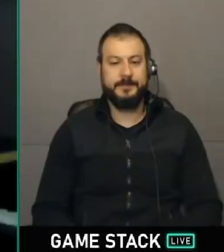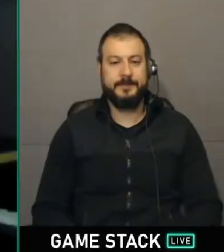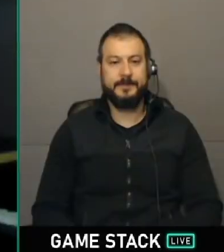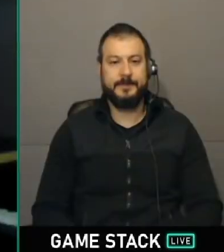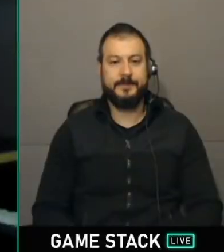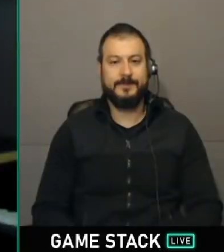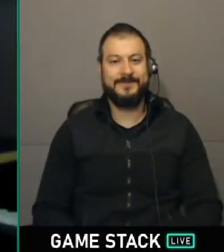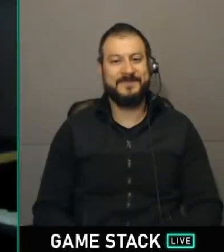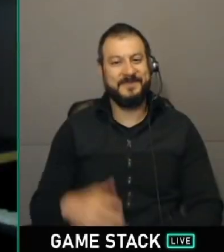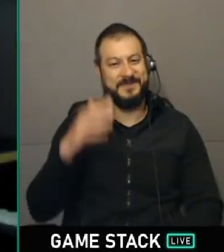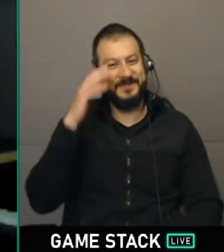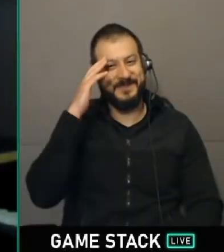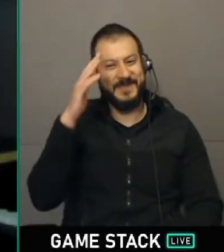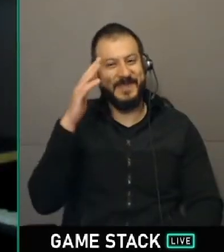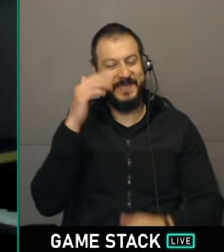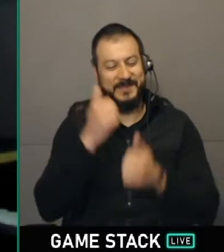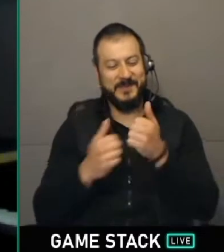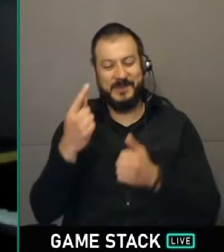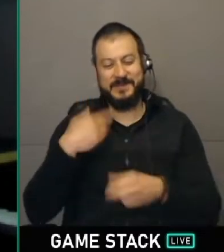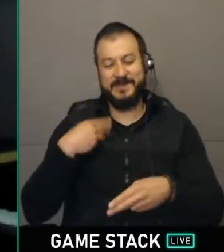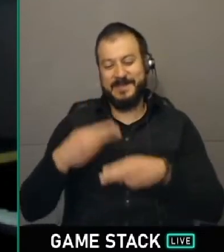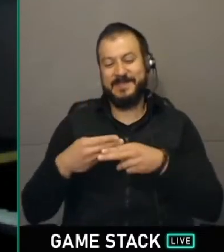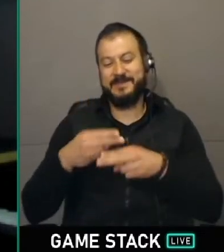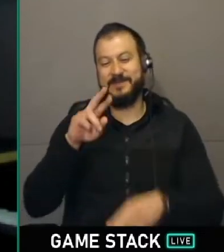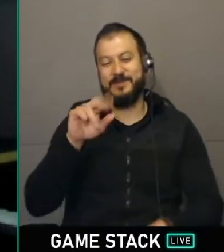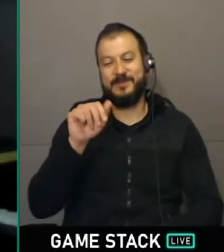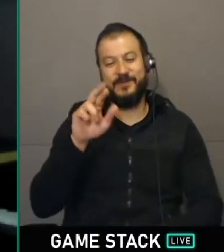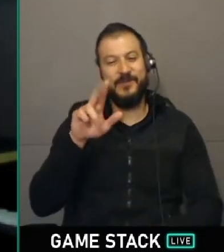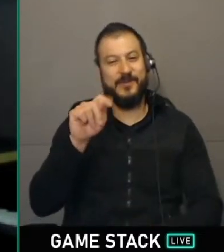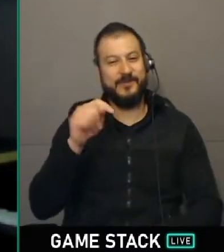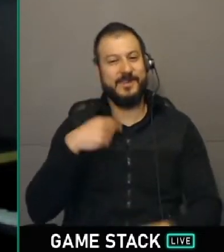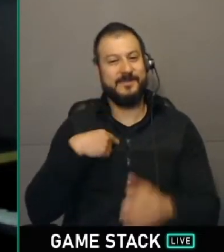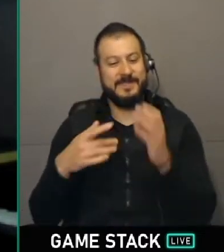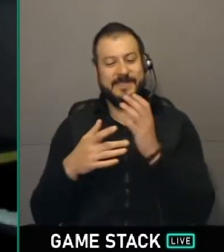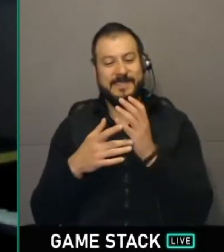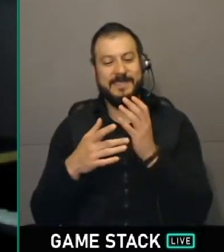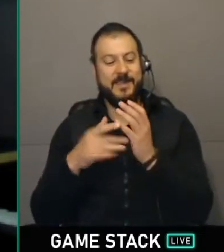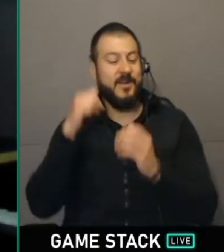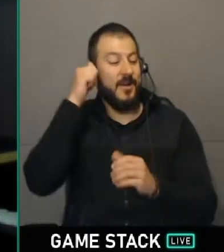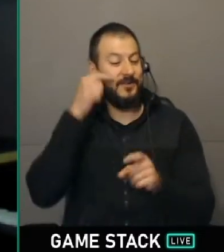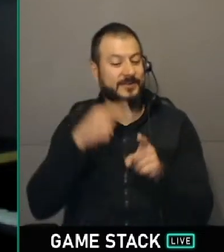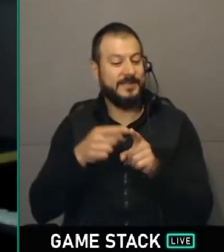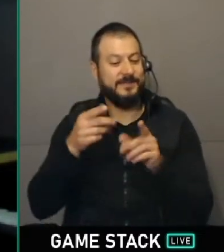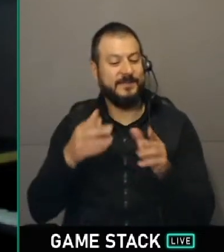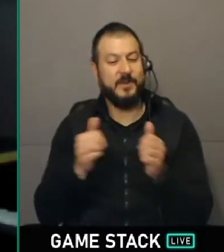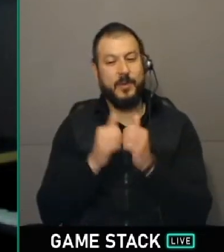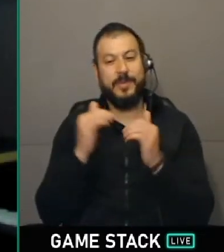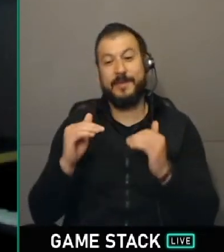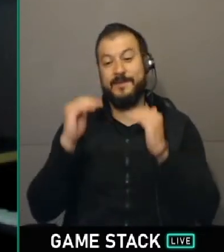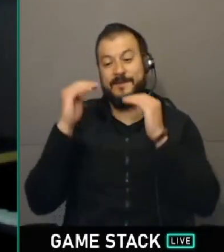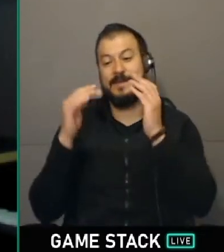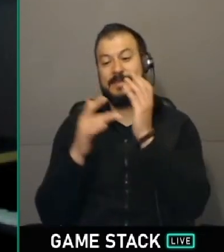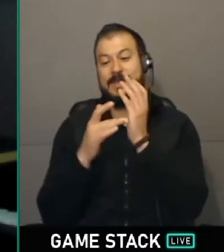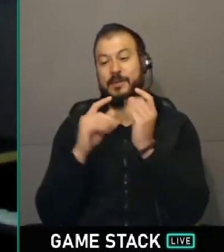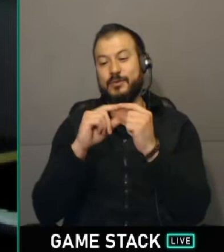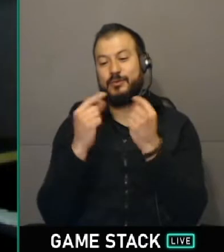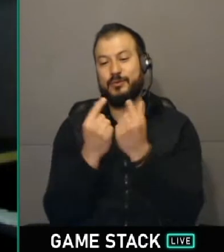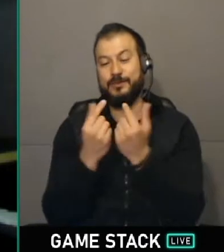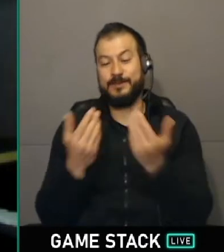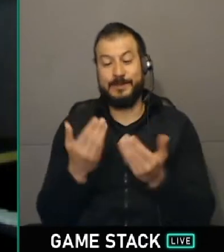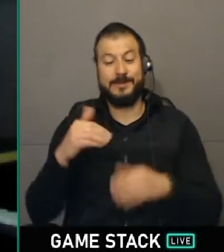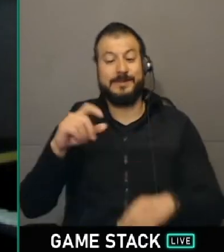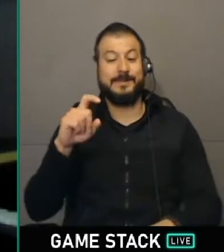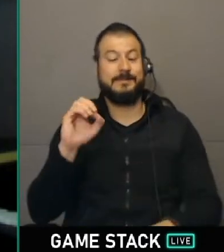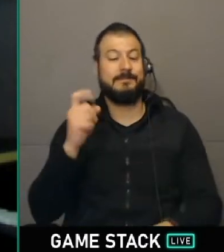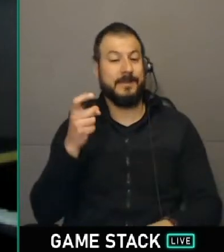Hey everyone, my name is Robert Ridahall. I'm a technical audio specialist with the Advanced Technology Group at Xbox. And in this